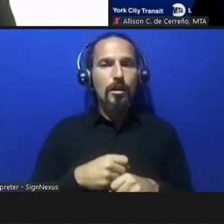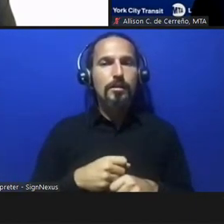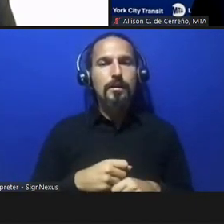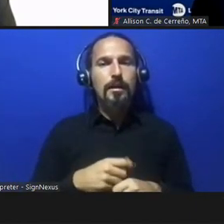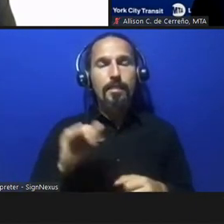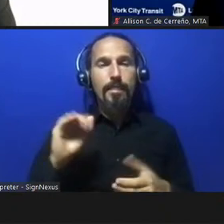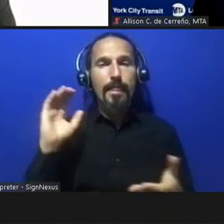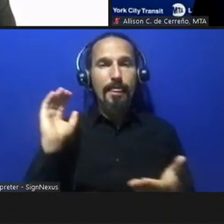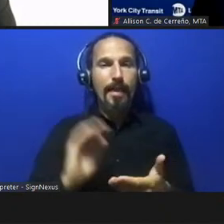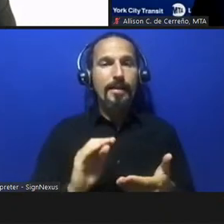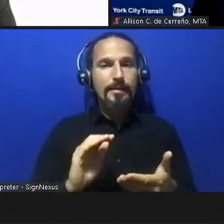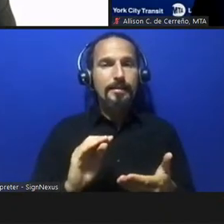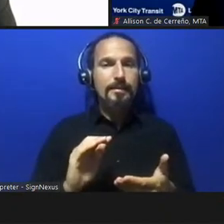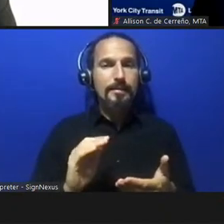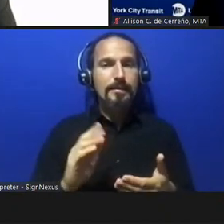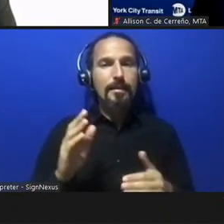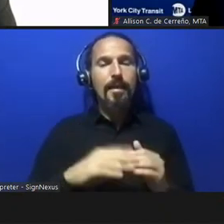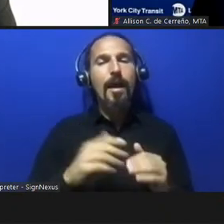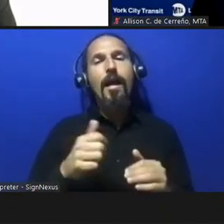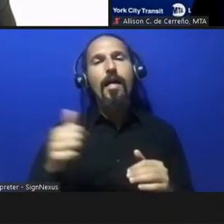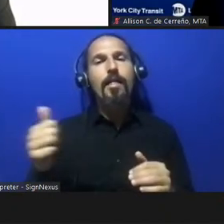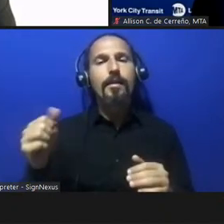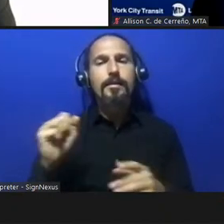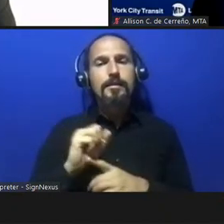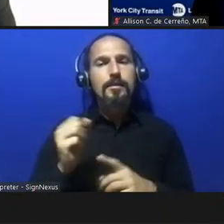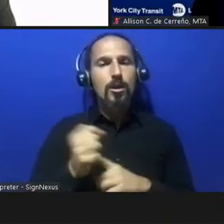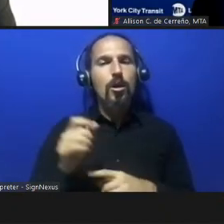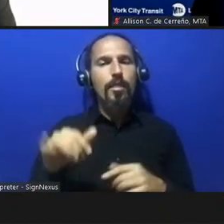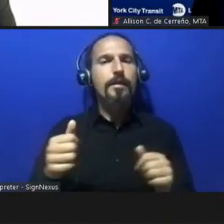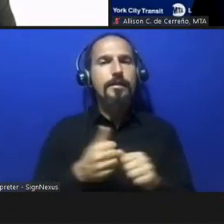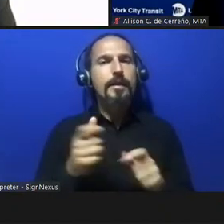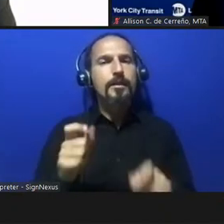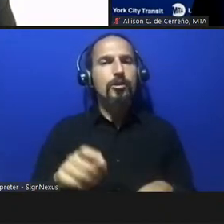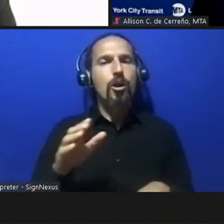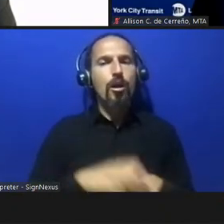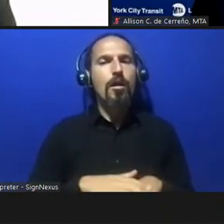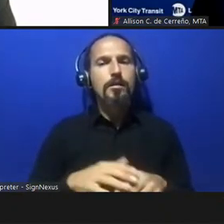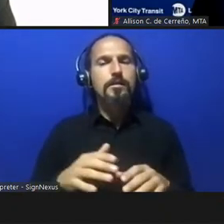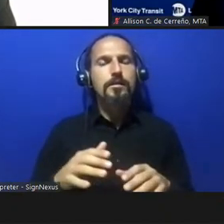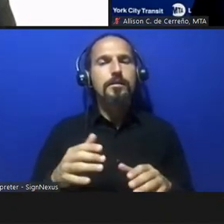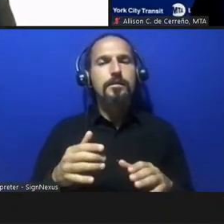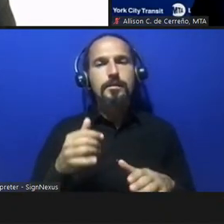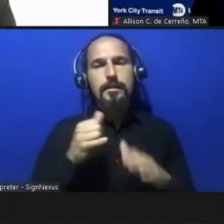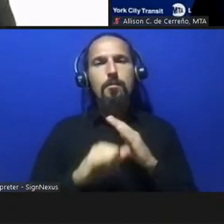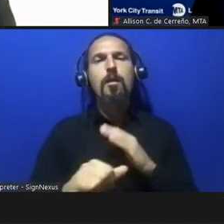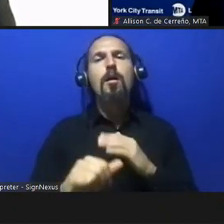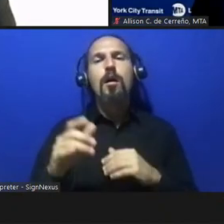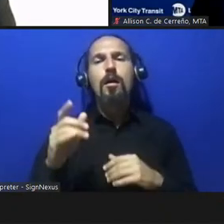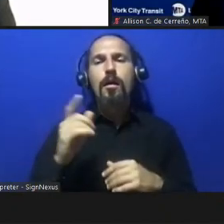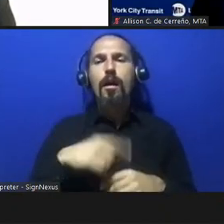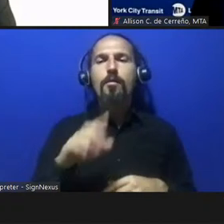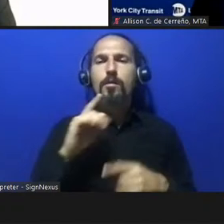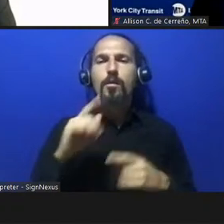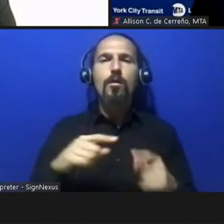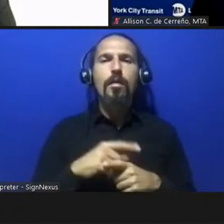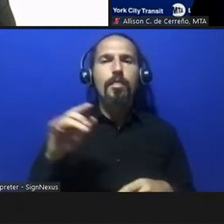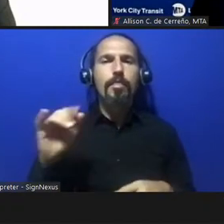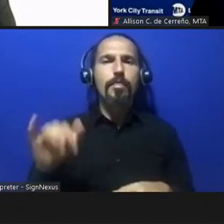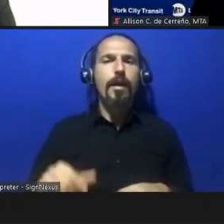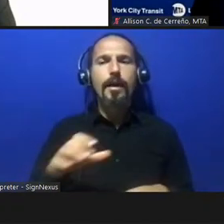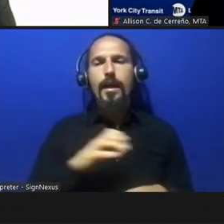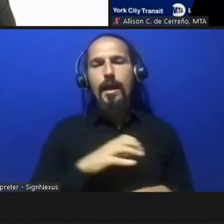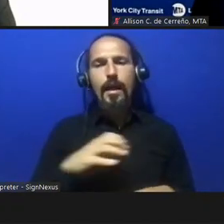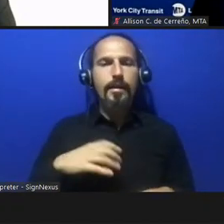than have had any instances of danger on the subway uh i also want to say as a member of the parksville civic council and of